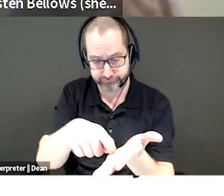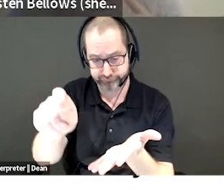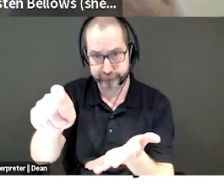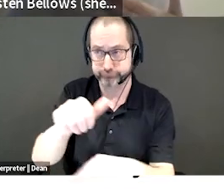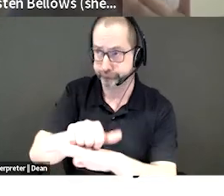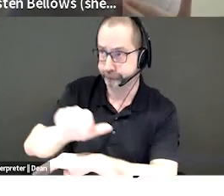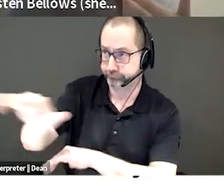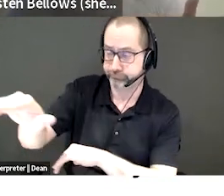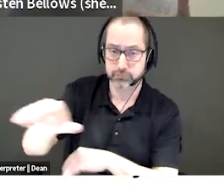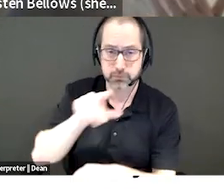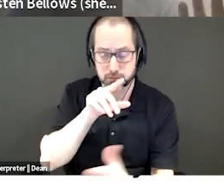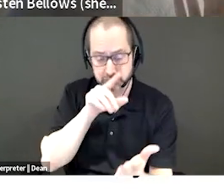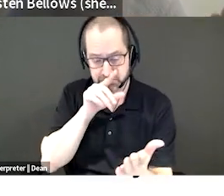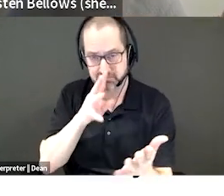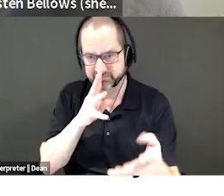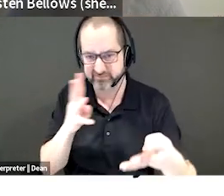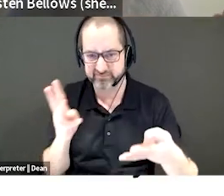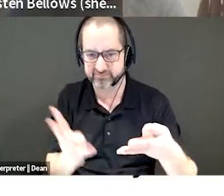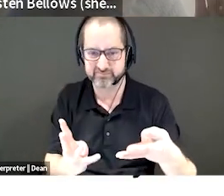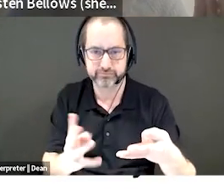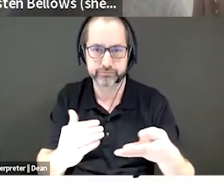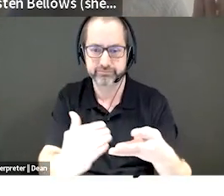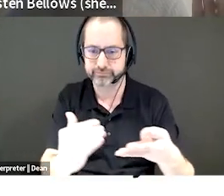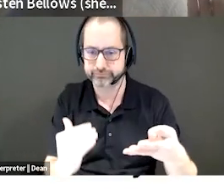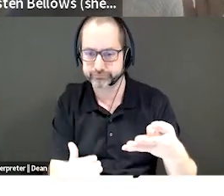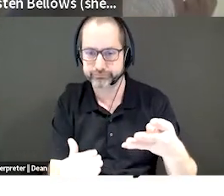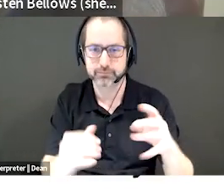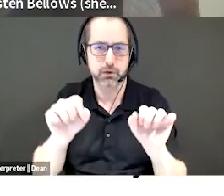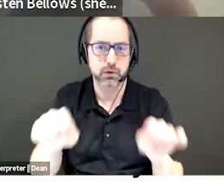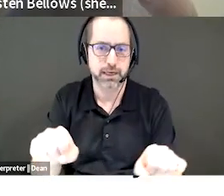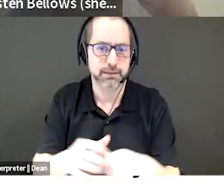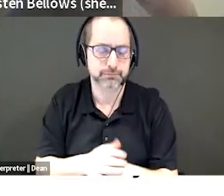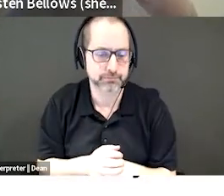to do, or if you don't think it's relevant at that point.